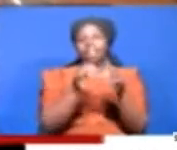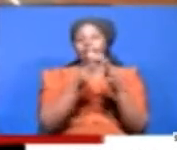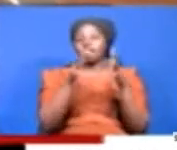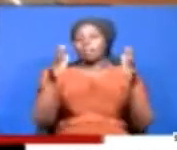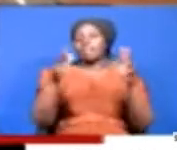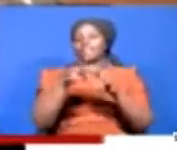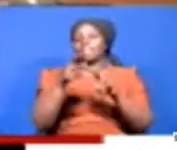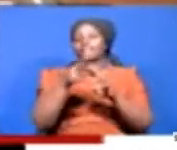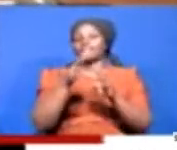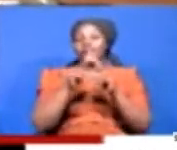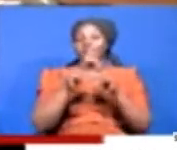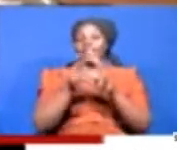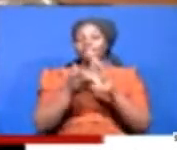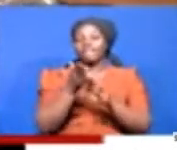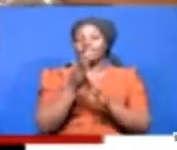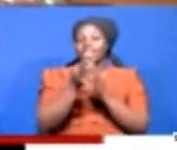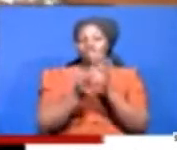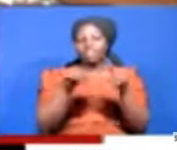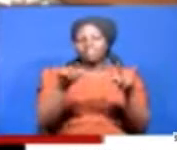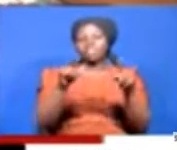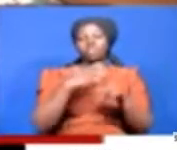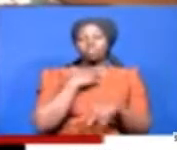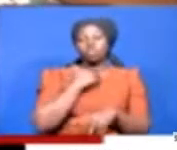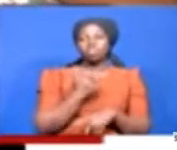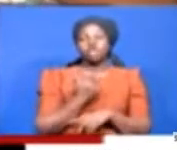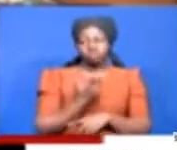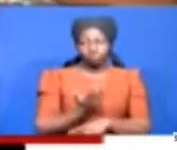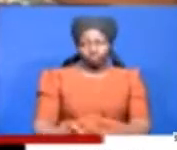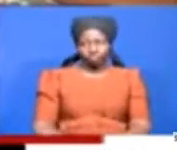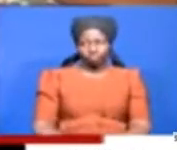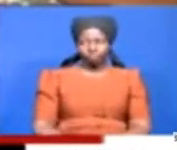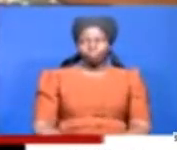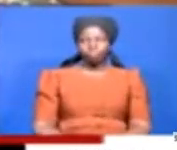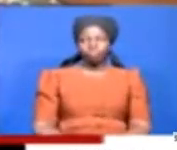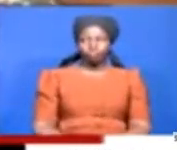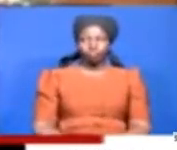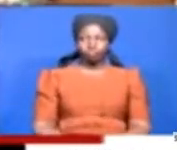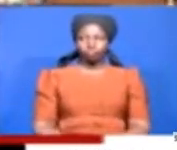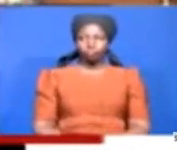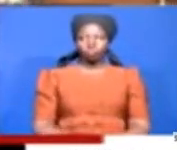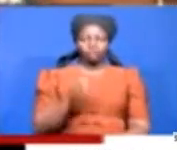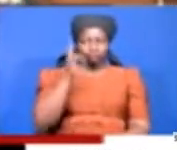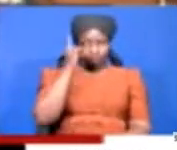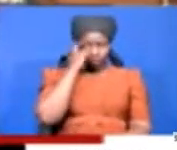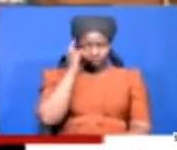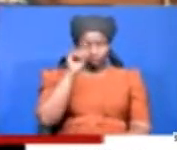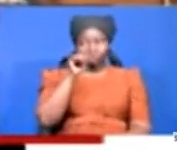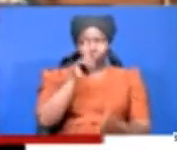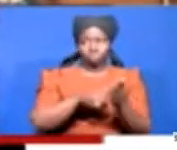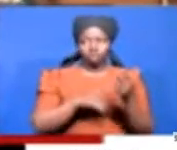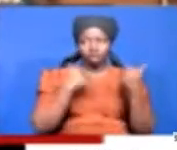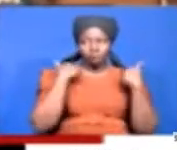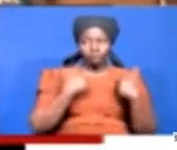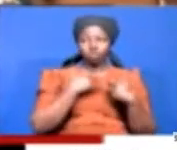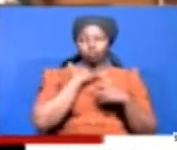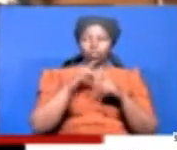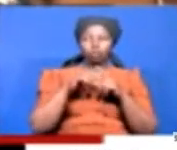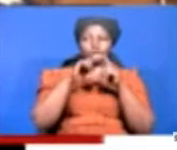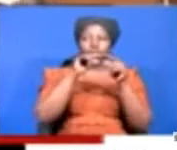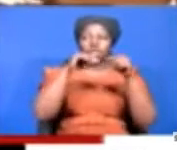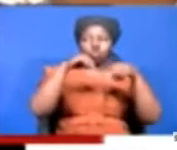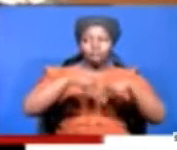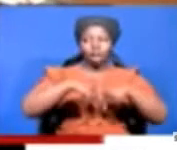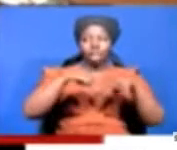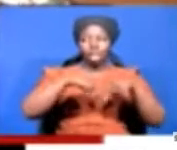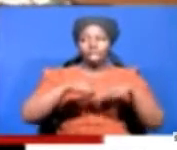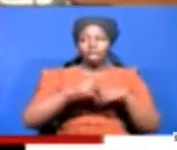want. Are we together? So I think that's what really I want to say today.